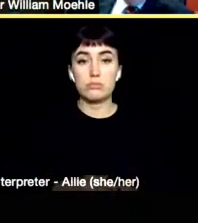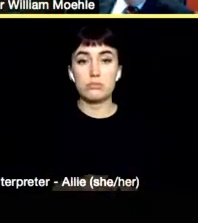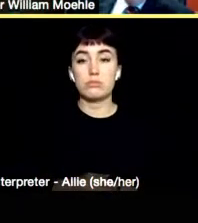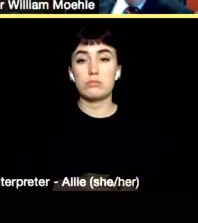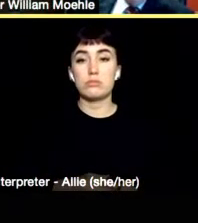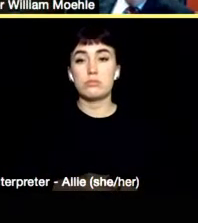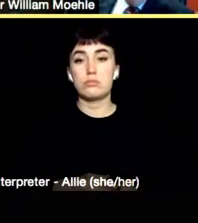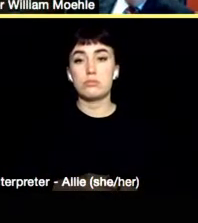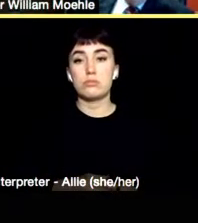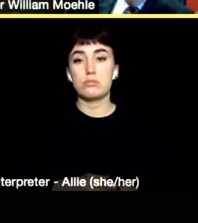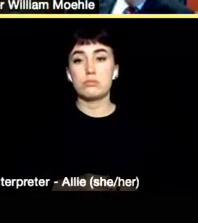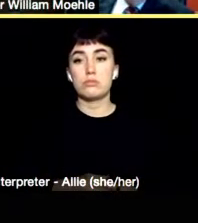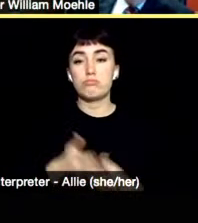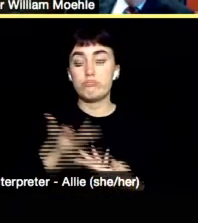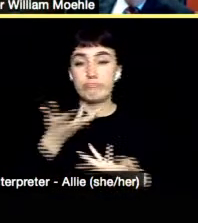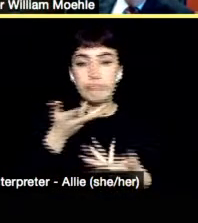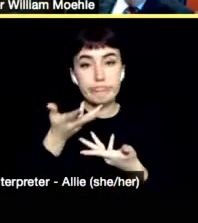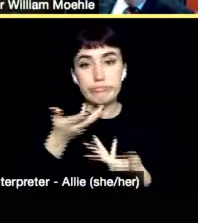trying to,